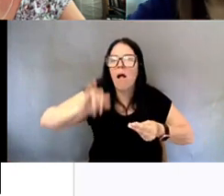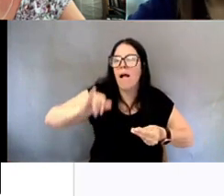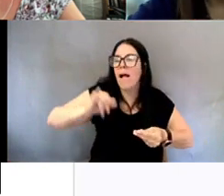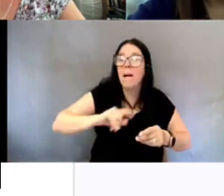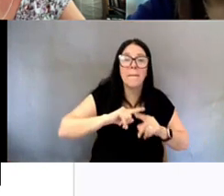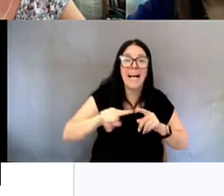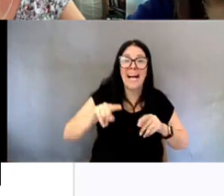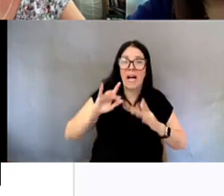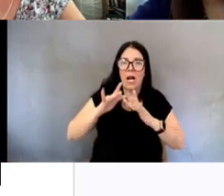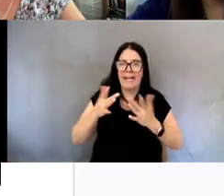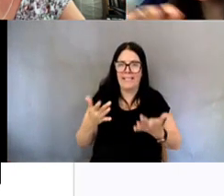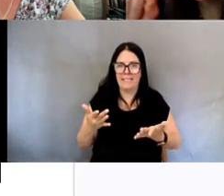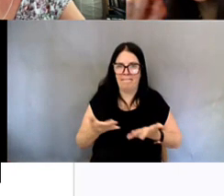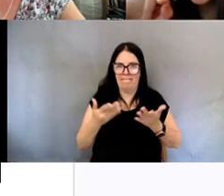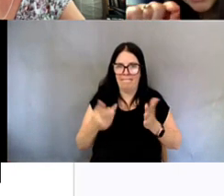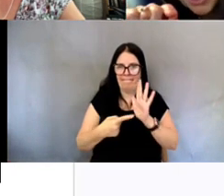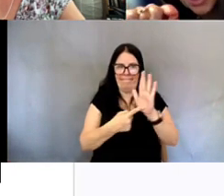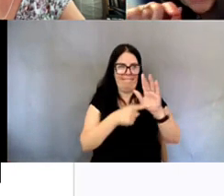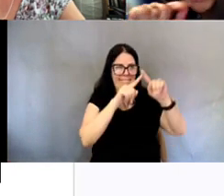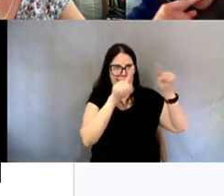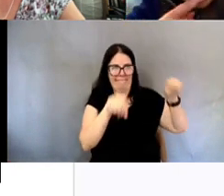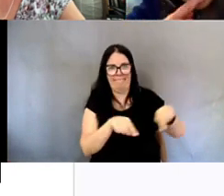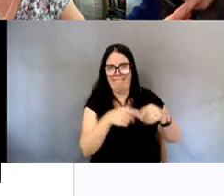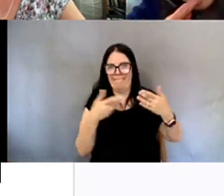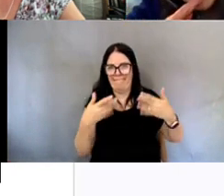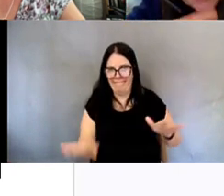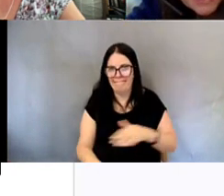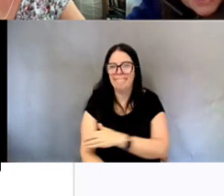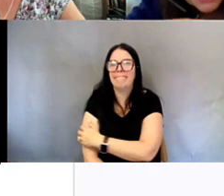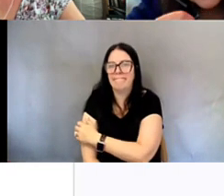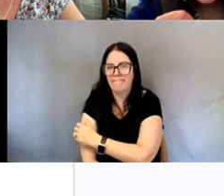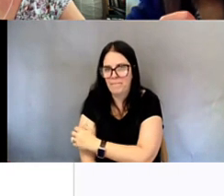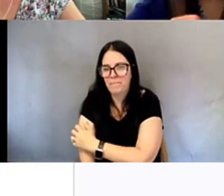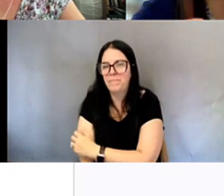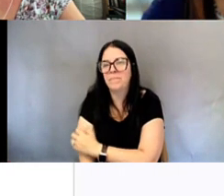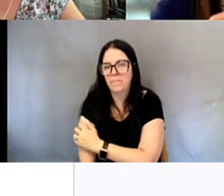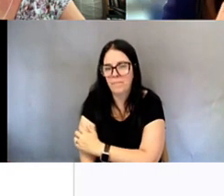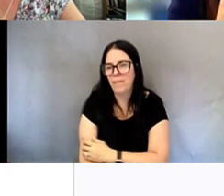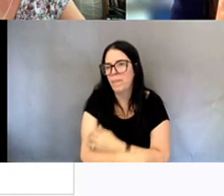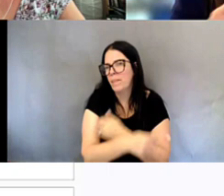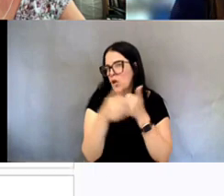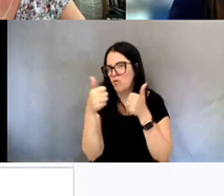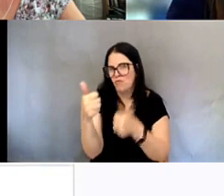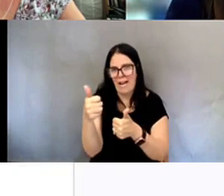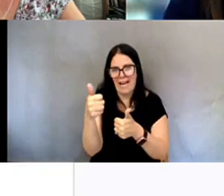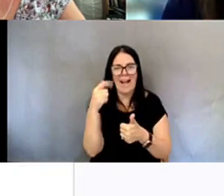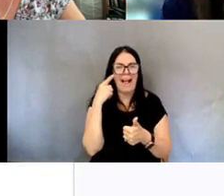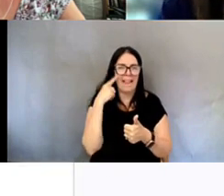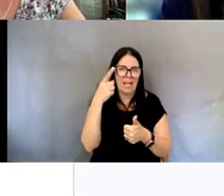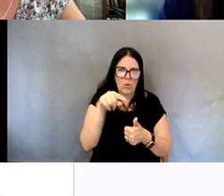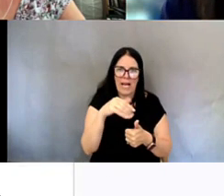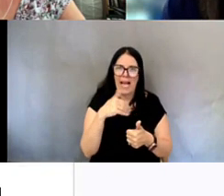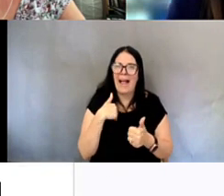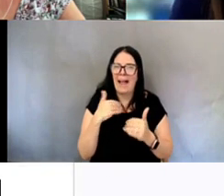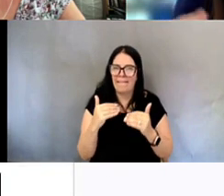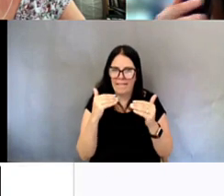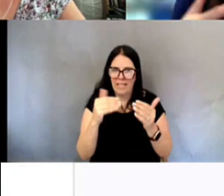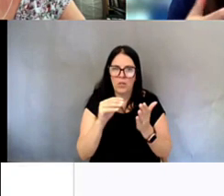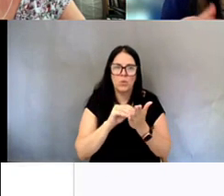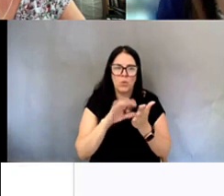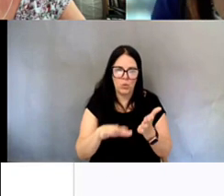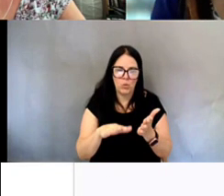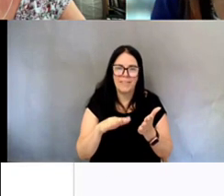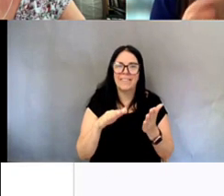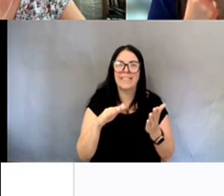Thank you. Thank you. That's great. Starting to solve the problem at the end. I see that you have advanced students with lower level learners